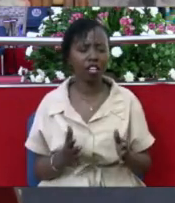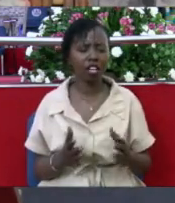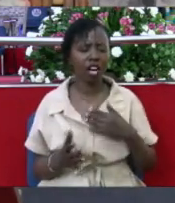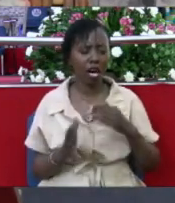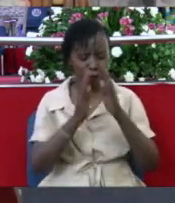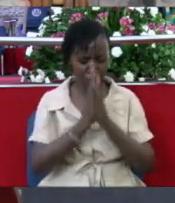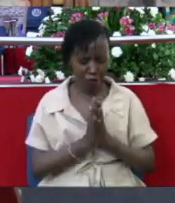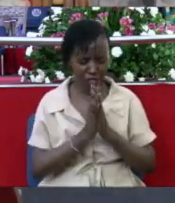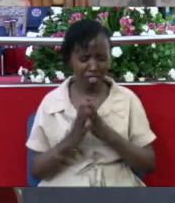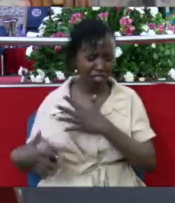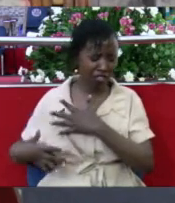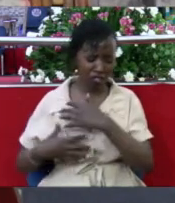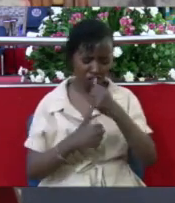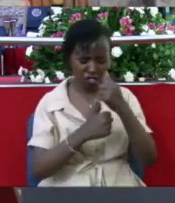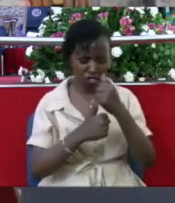I pray all this